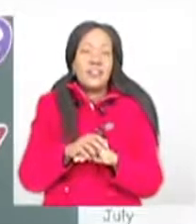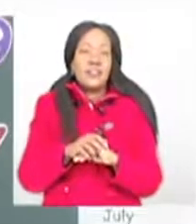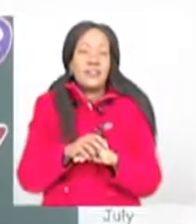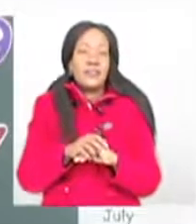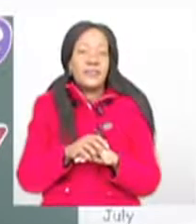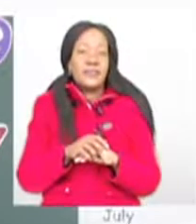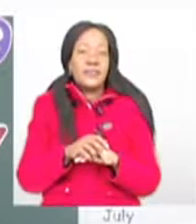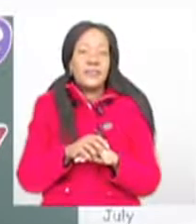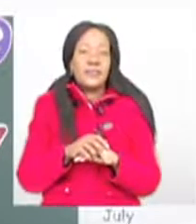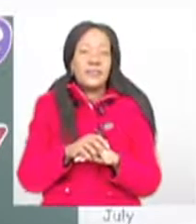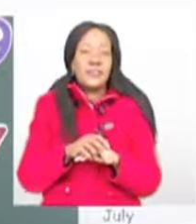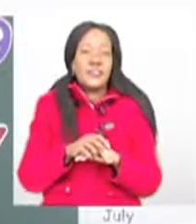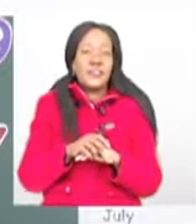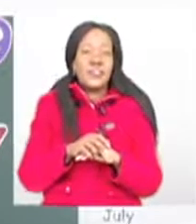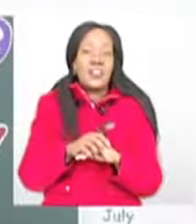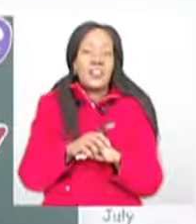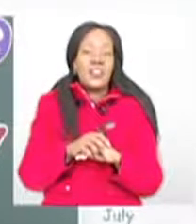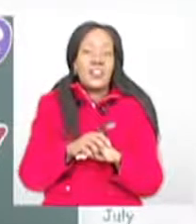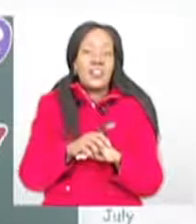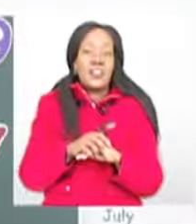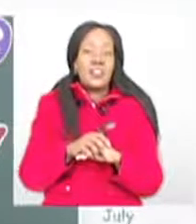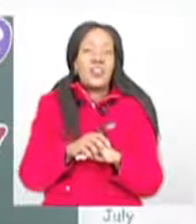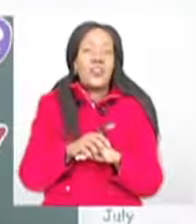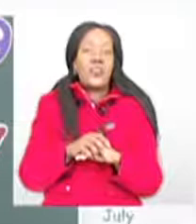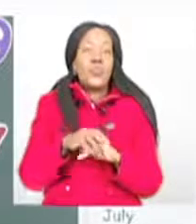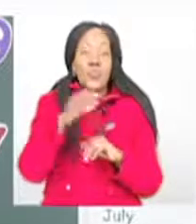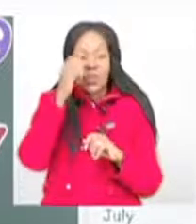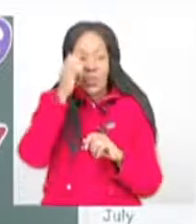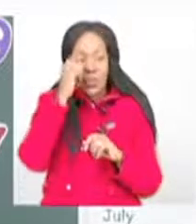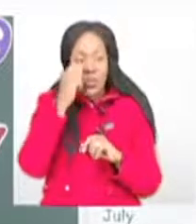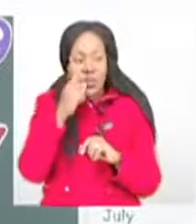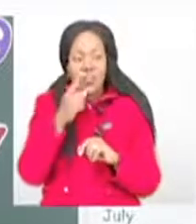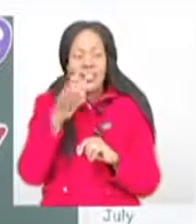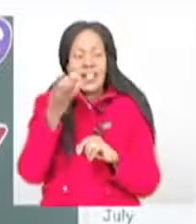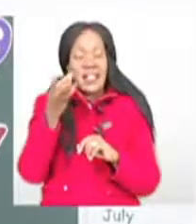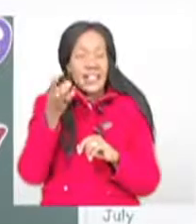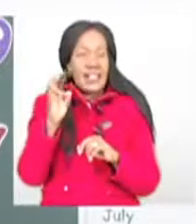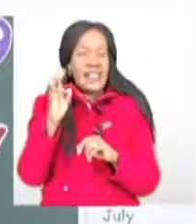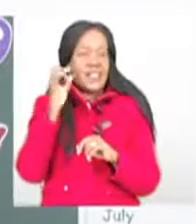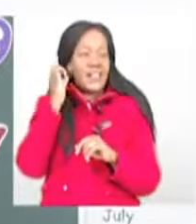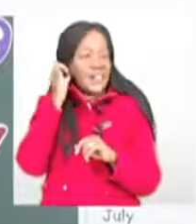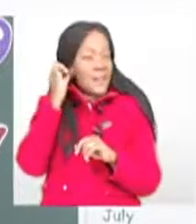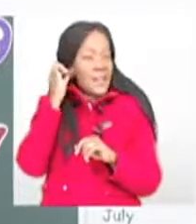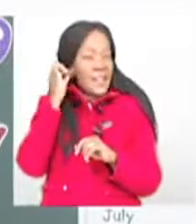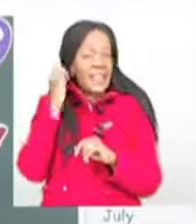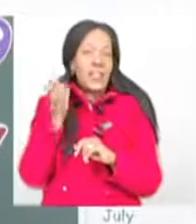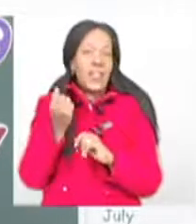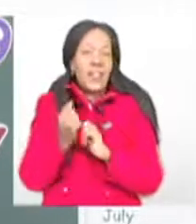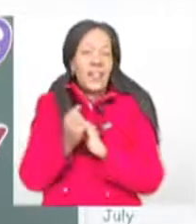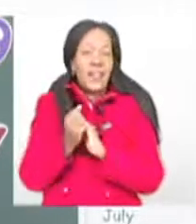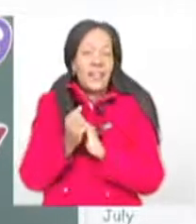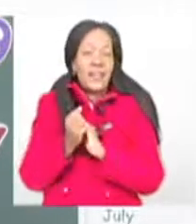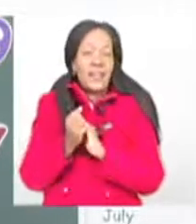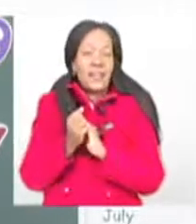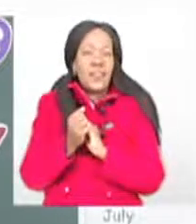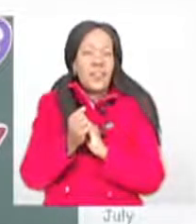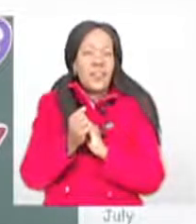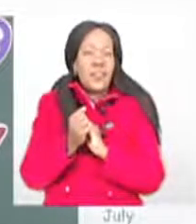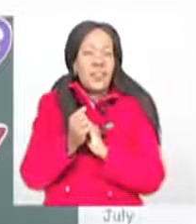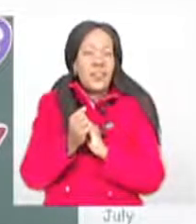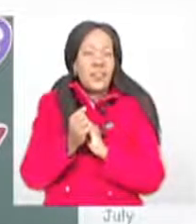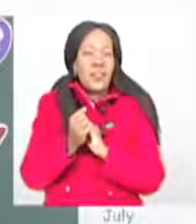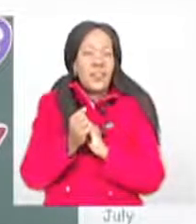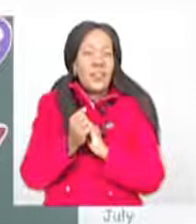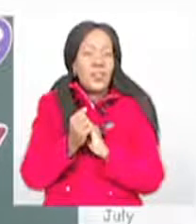We all agreed that there are 7 bees. Now we need to check and